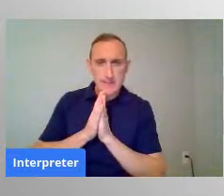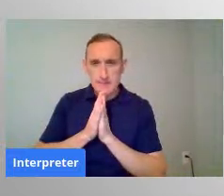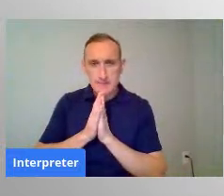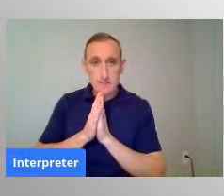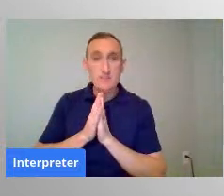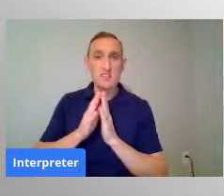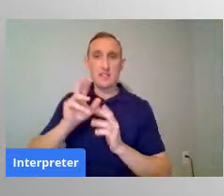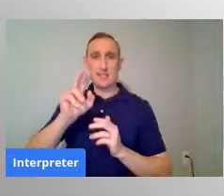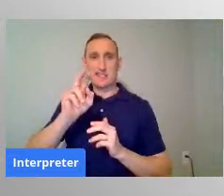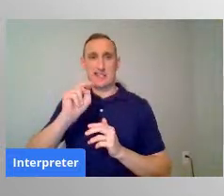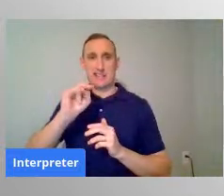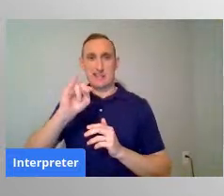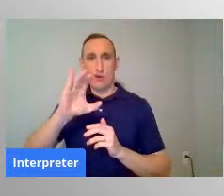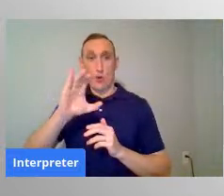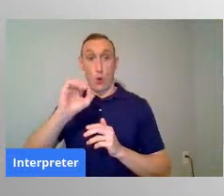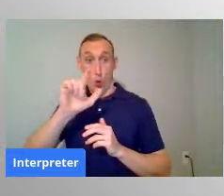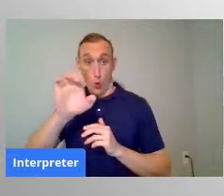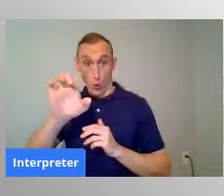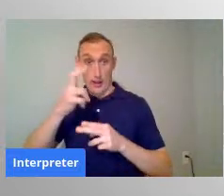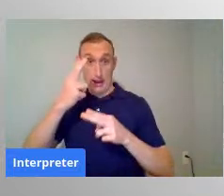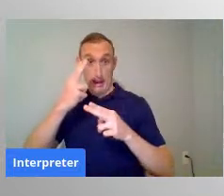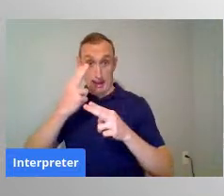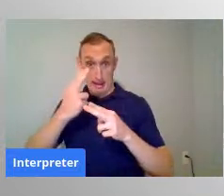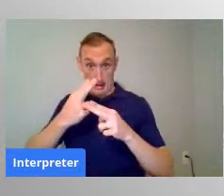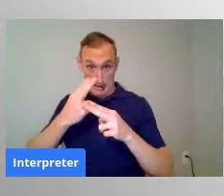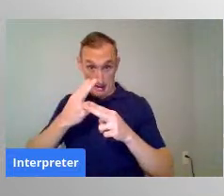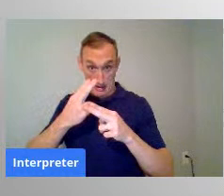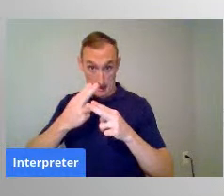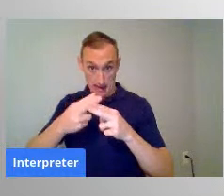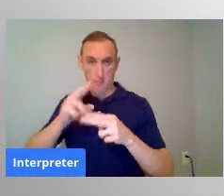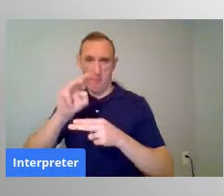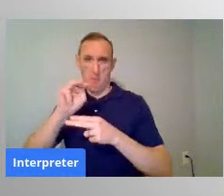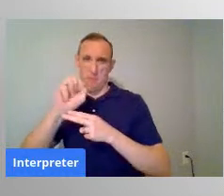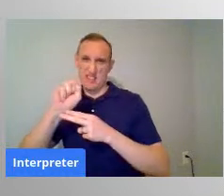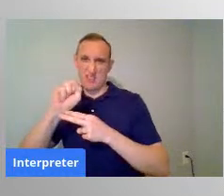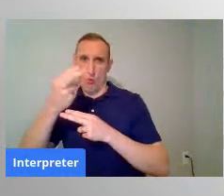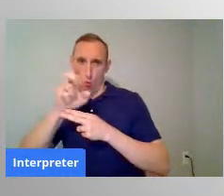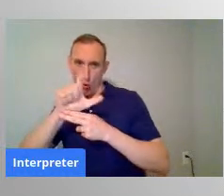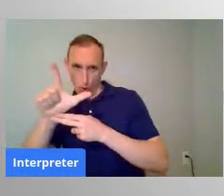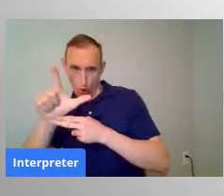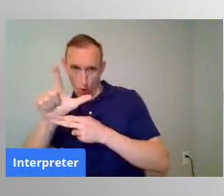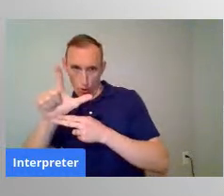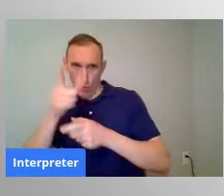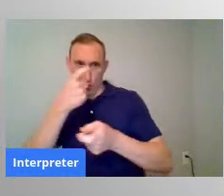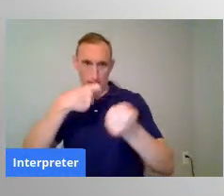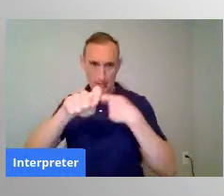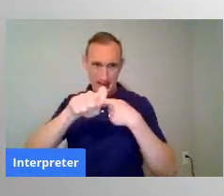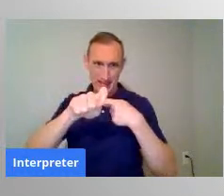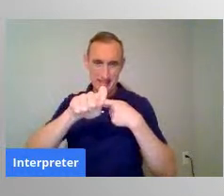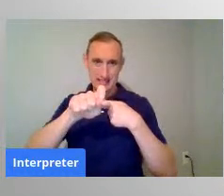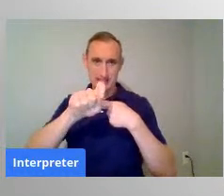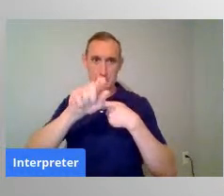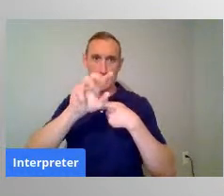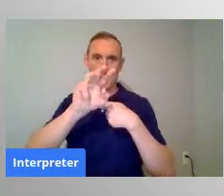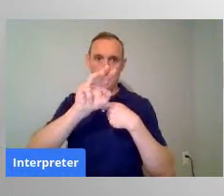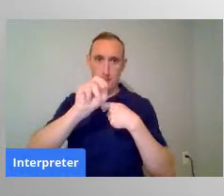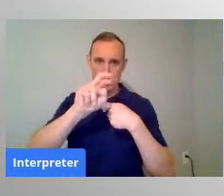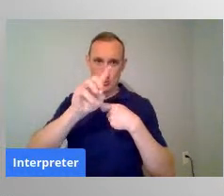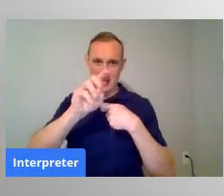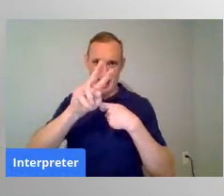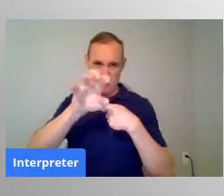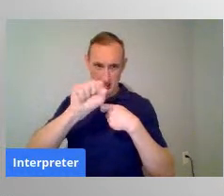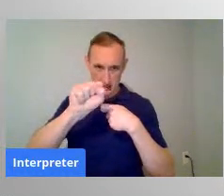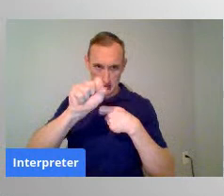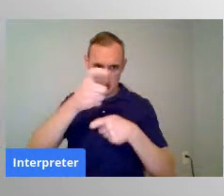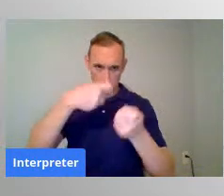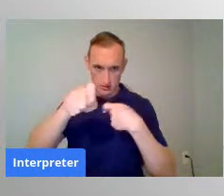put Nicole's name where, or Mrs. Hull's name where Greg's is, and just remove his name.